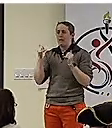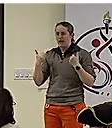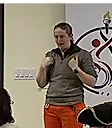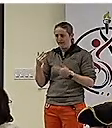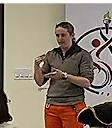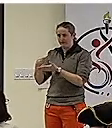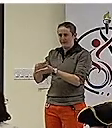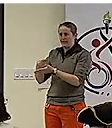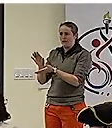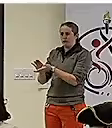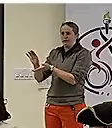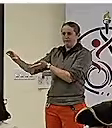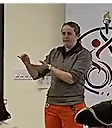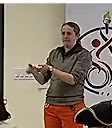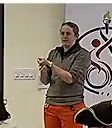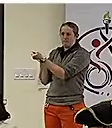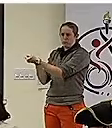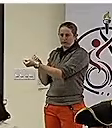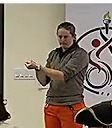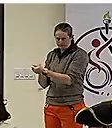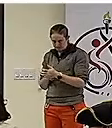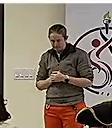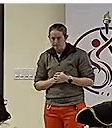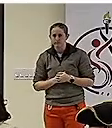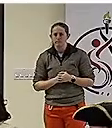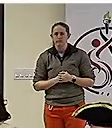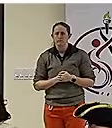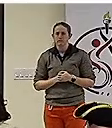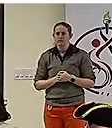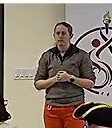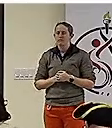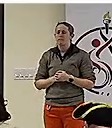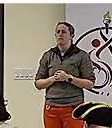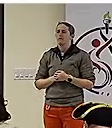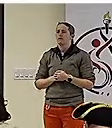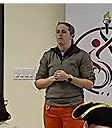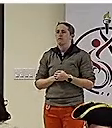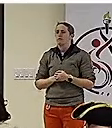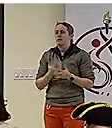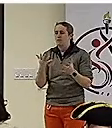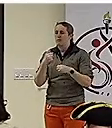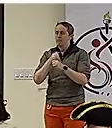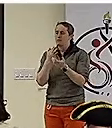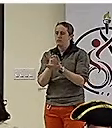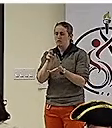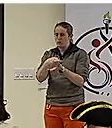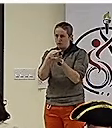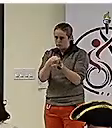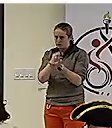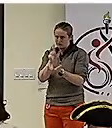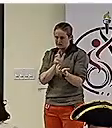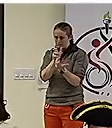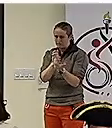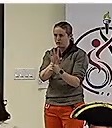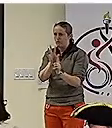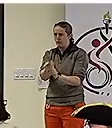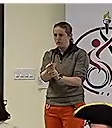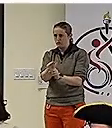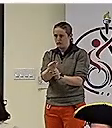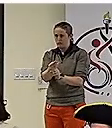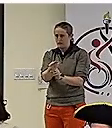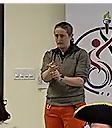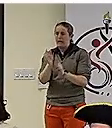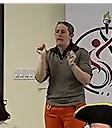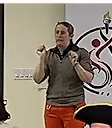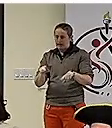also prioritizes food sovereignty and dignity by trying to ensure that resources are culturally relevant, reliable, and rooted in community